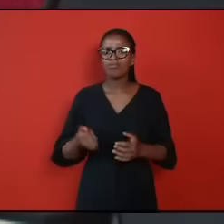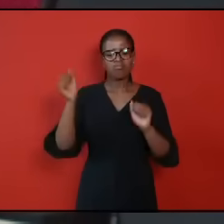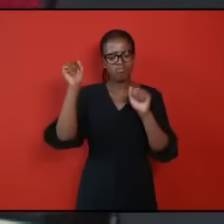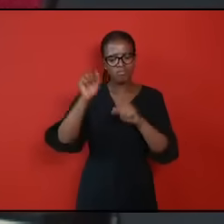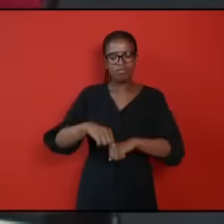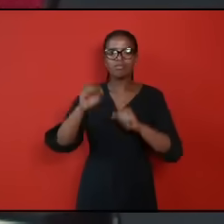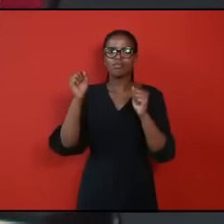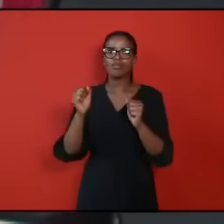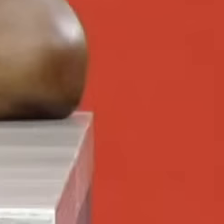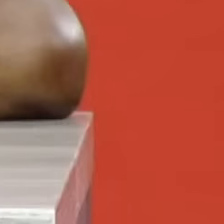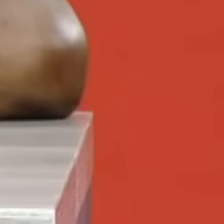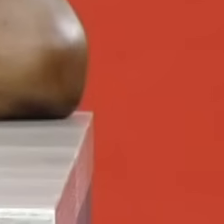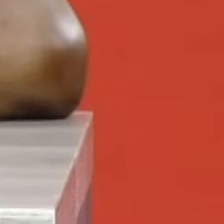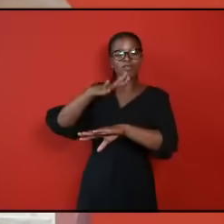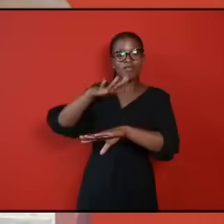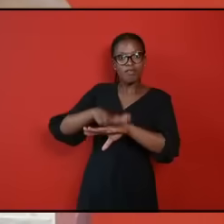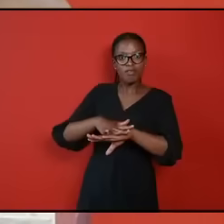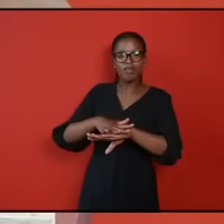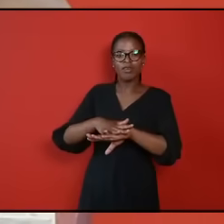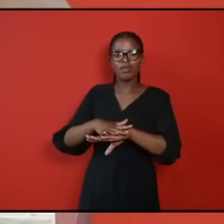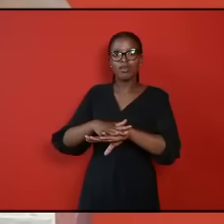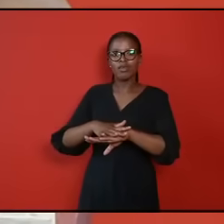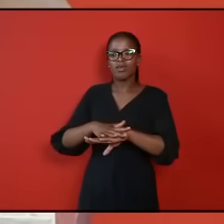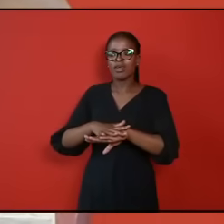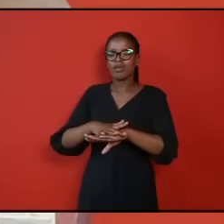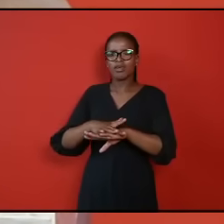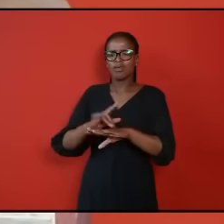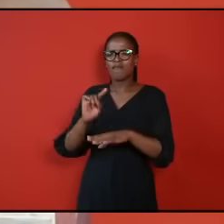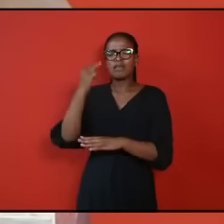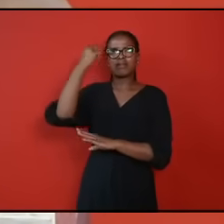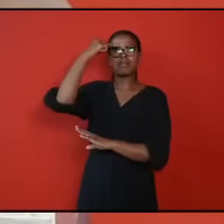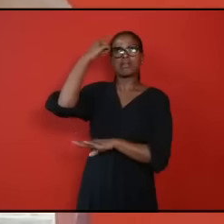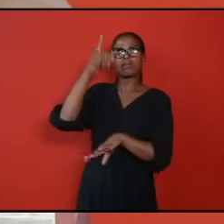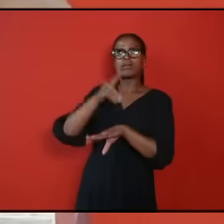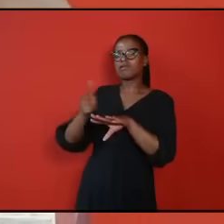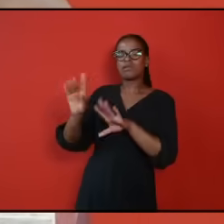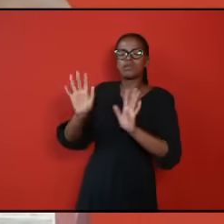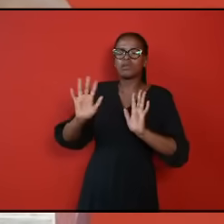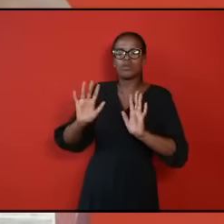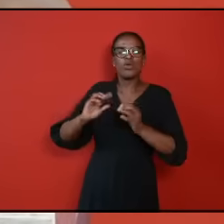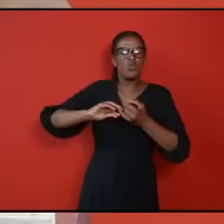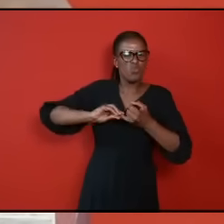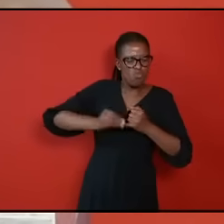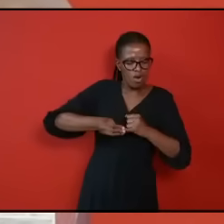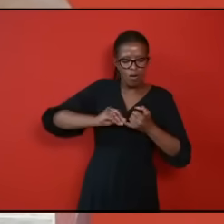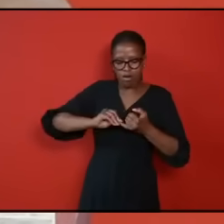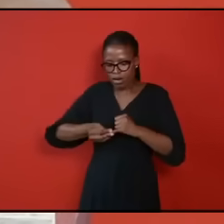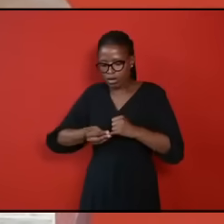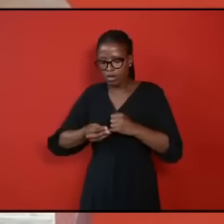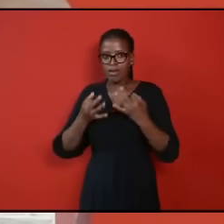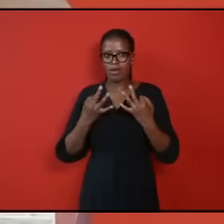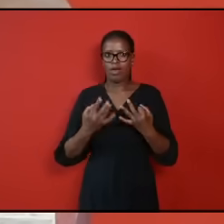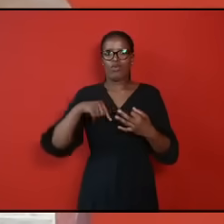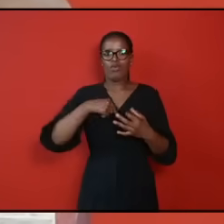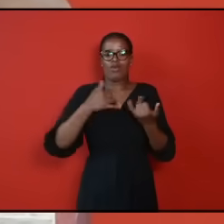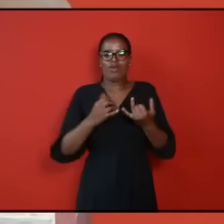Obviously, when you are married, the first step is not to divorce. You try everything, like we're trying to explain to